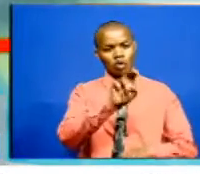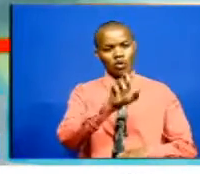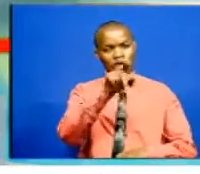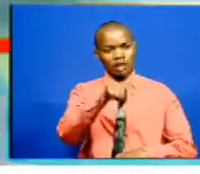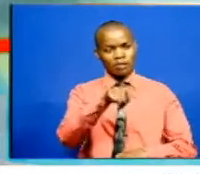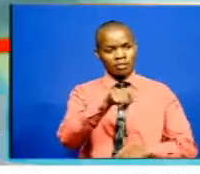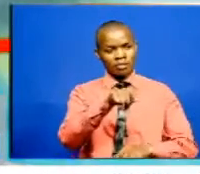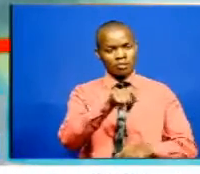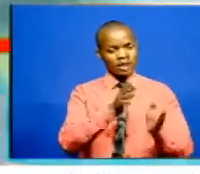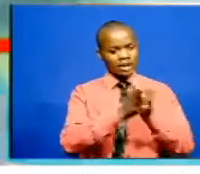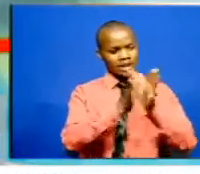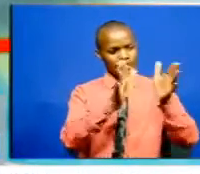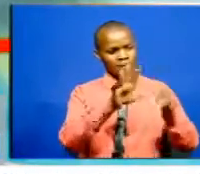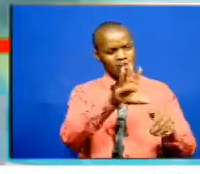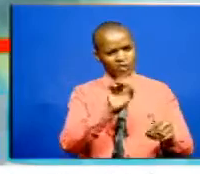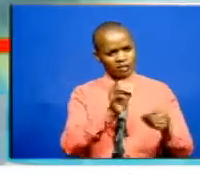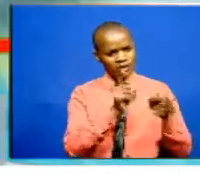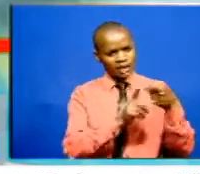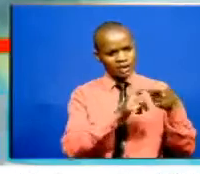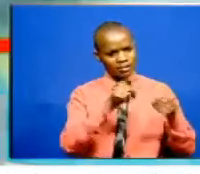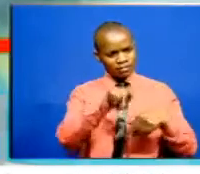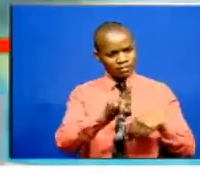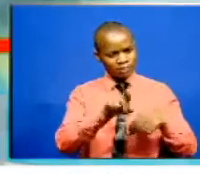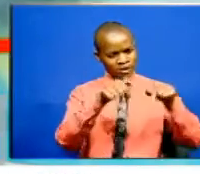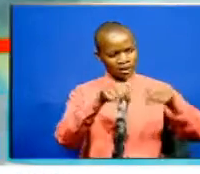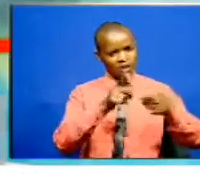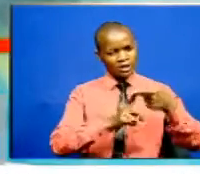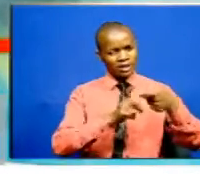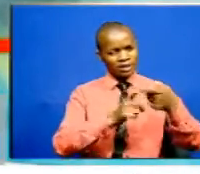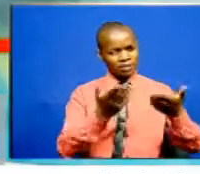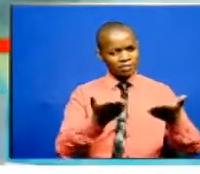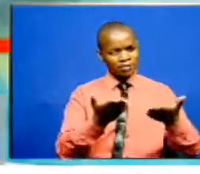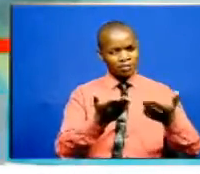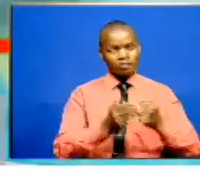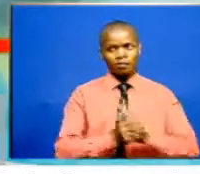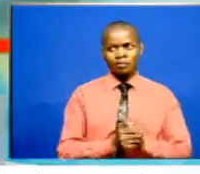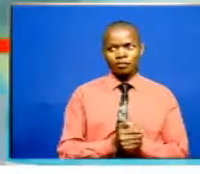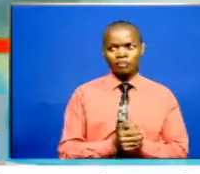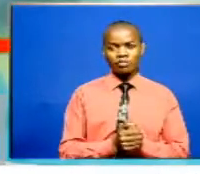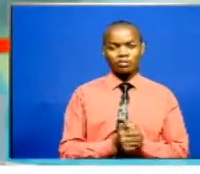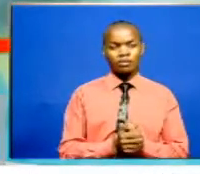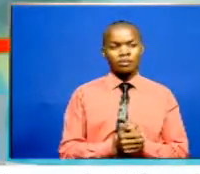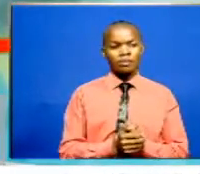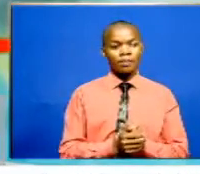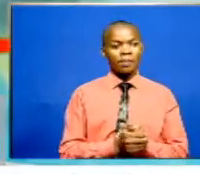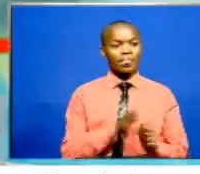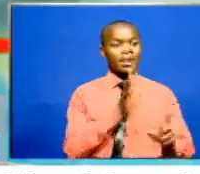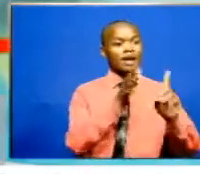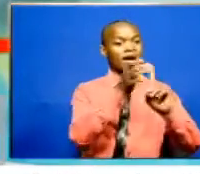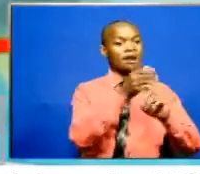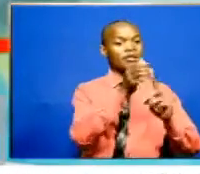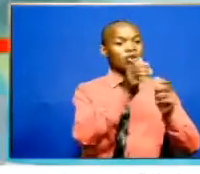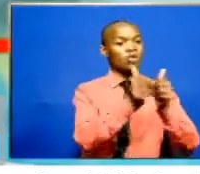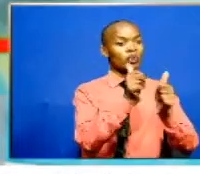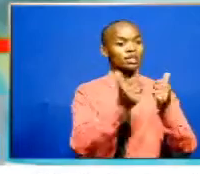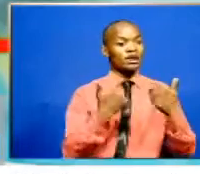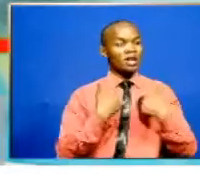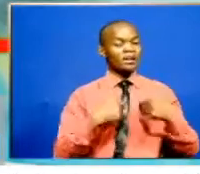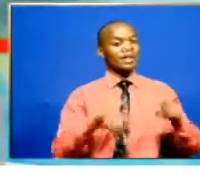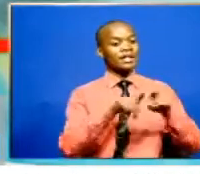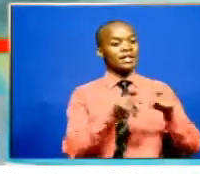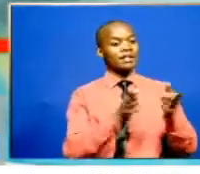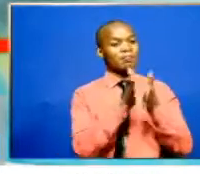celebrating 50 years this year. Some of the biggest successes that you've had, and what are you